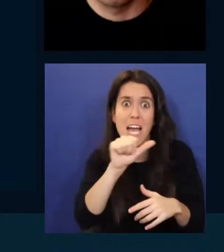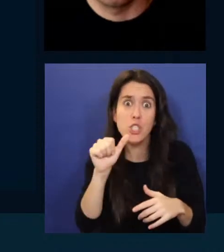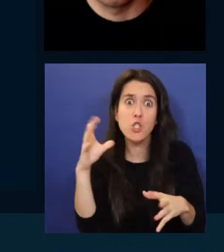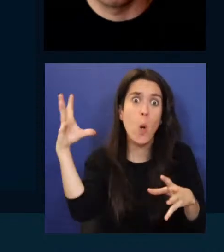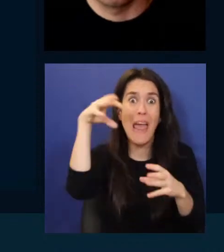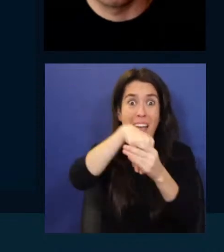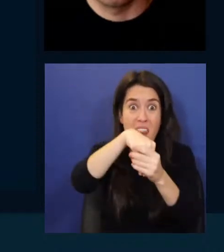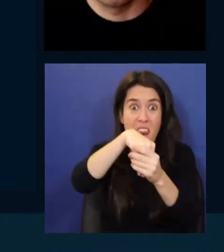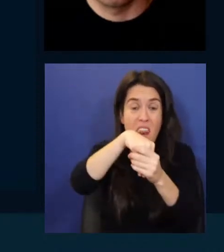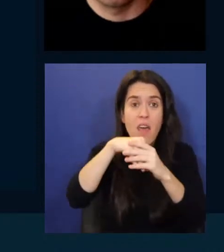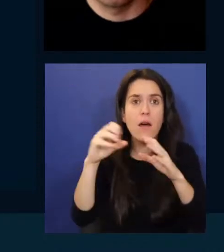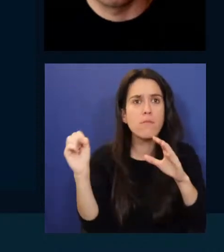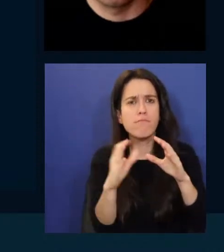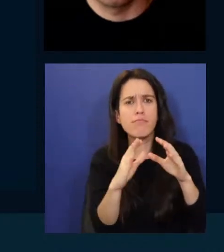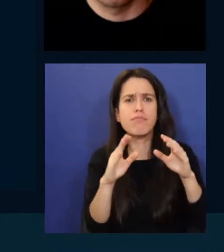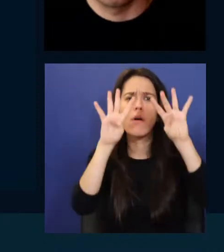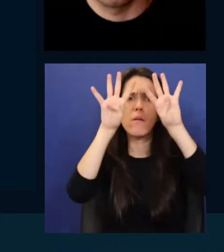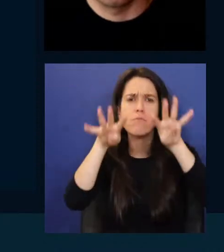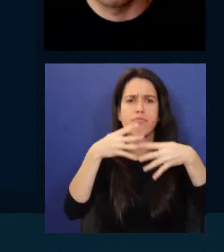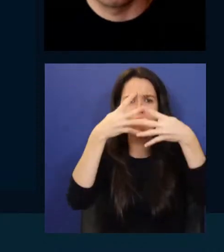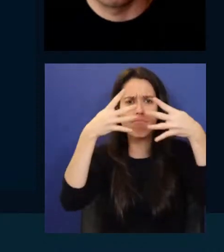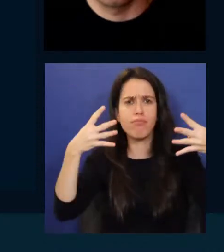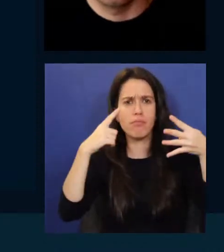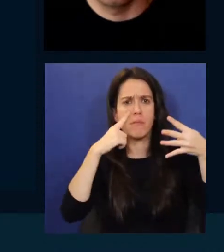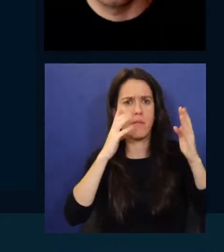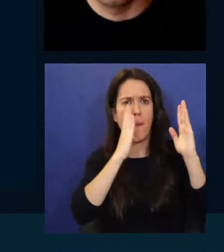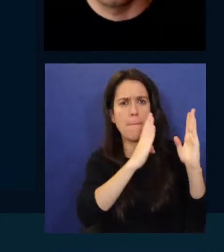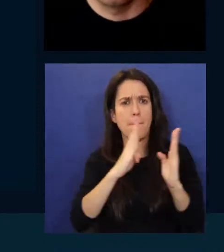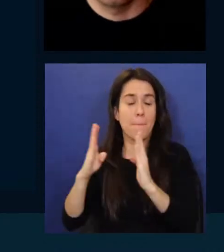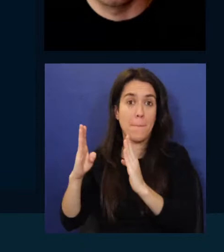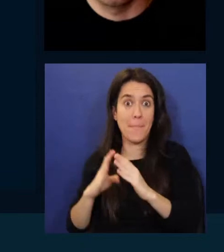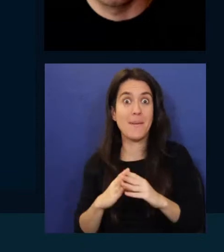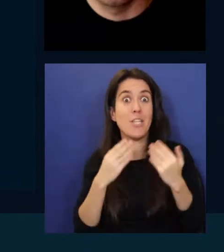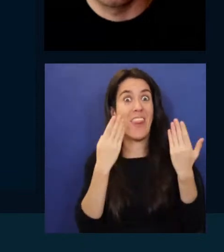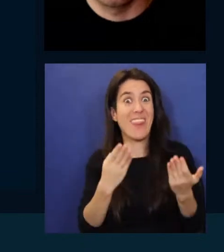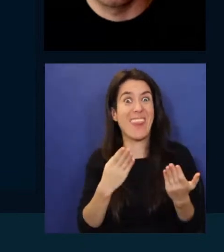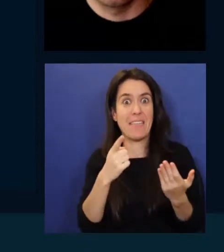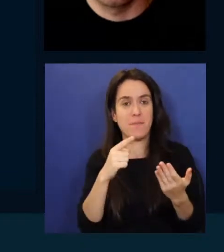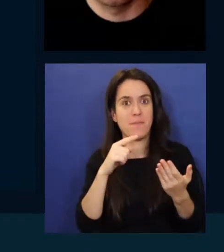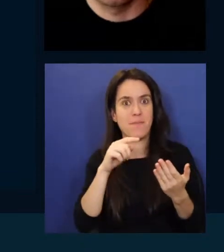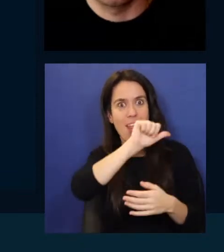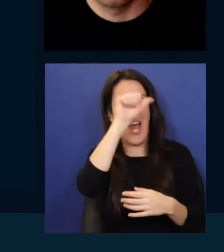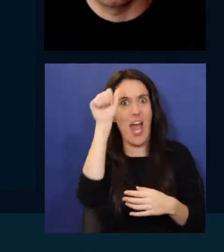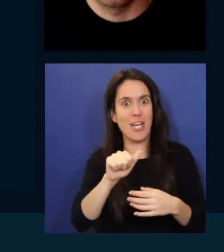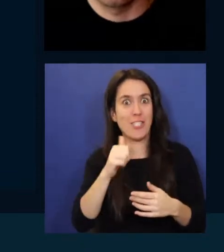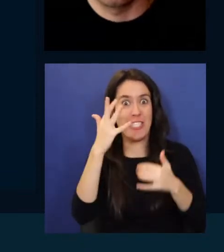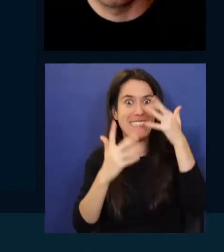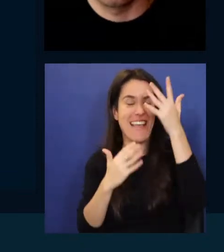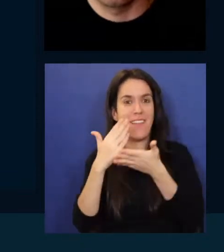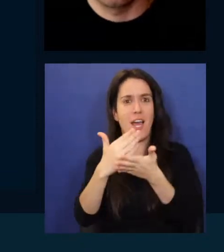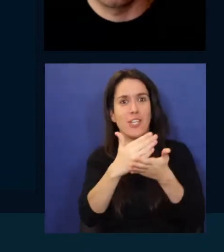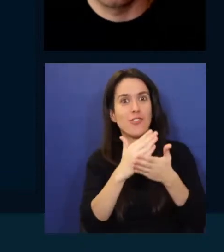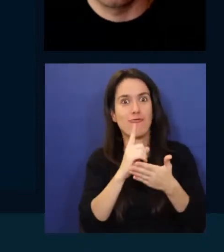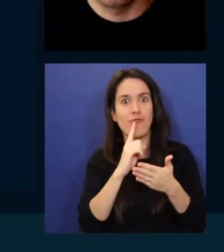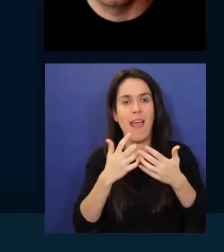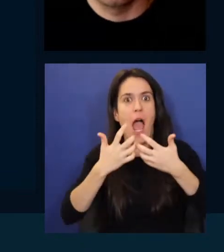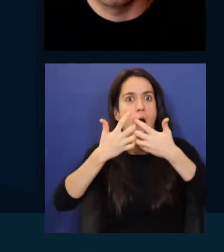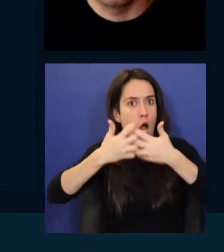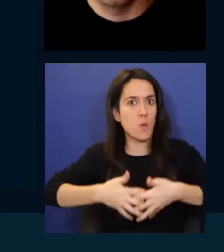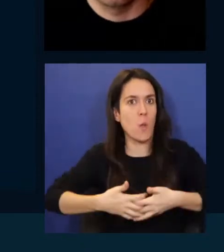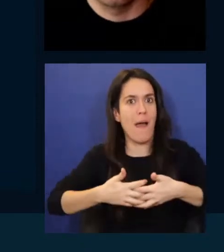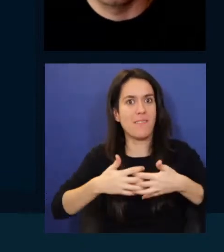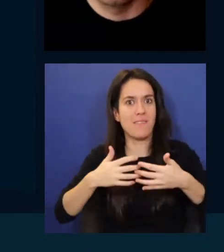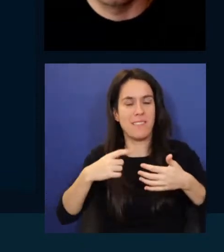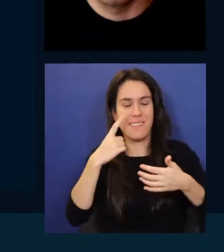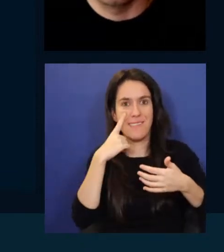enables scheduled update. With this turned on, Azure Data Share automates ongoing snapshots of the data